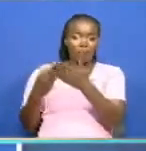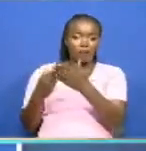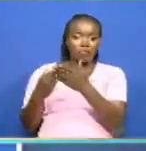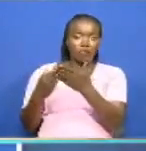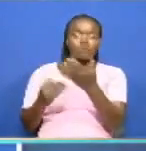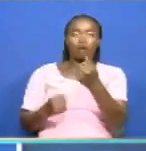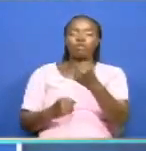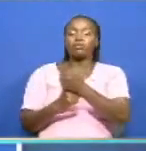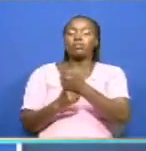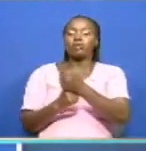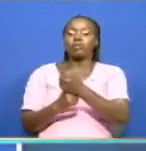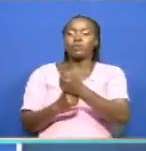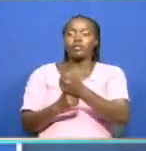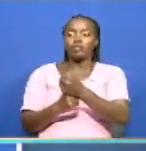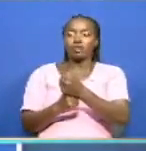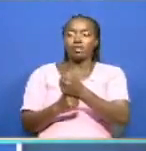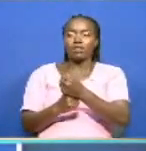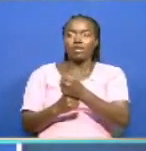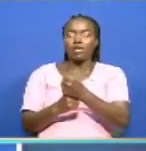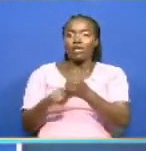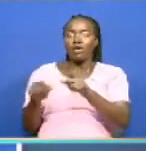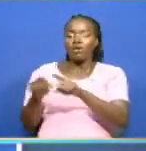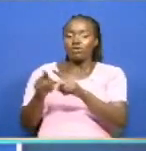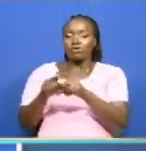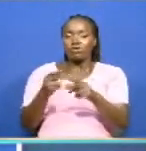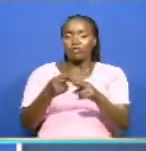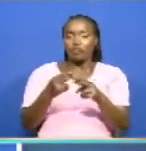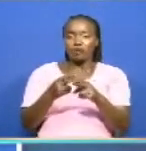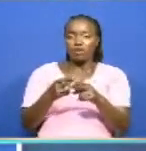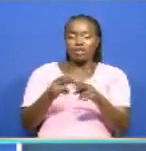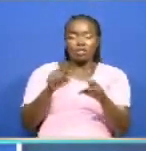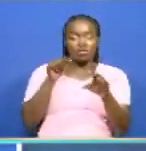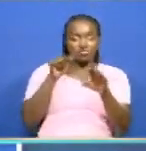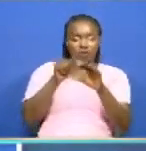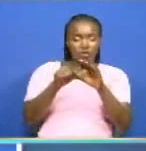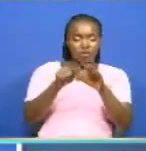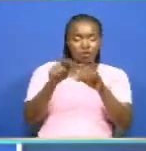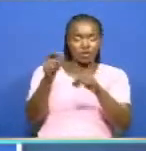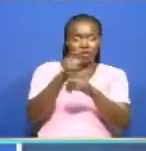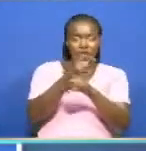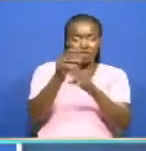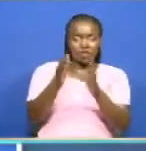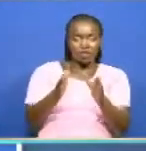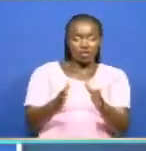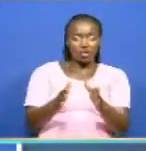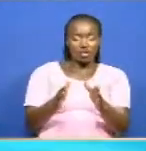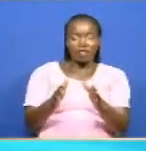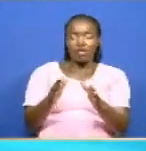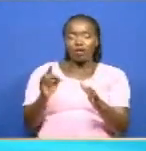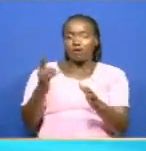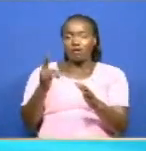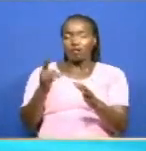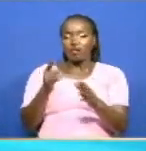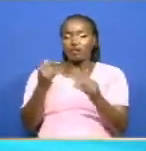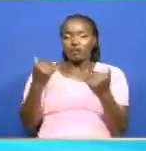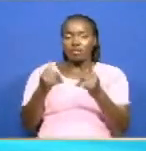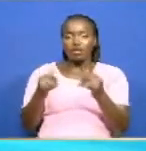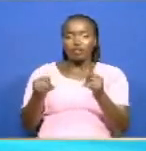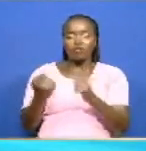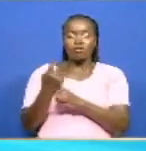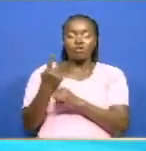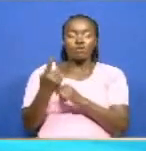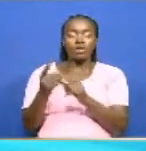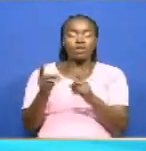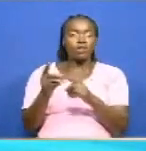backroom staff. Haggai Azande has also been named as the goalkeeper trainer. The first leg set to be played at home on November 11th and